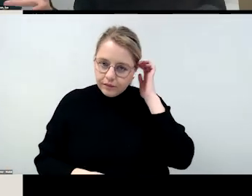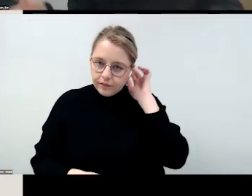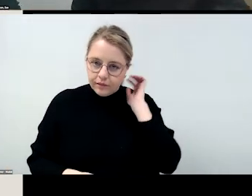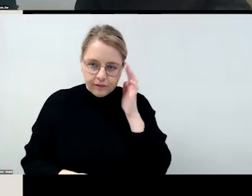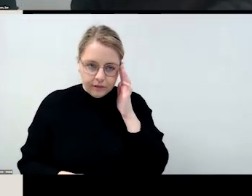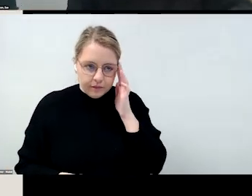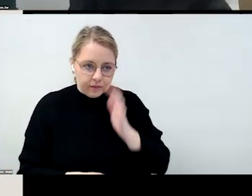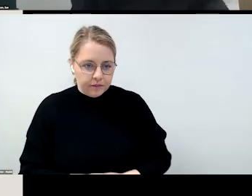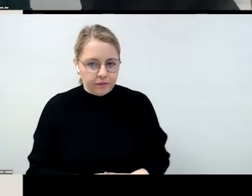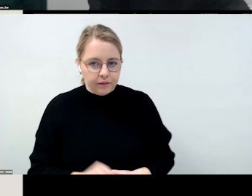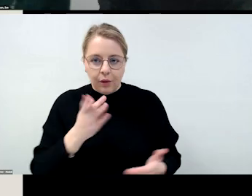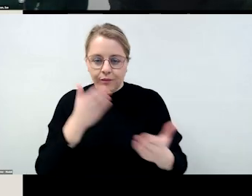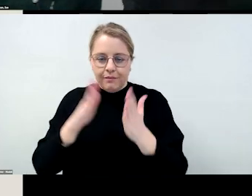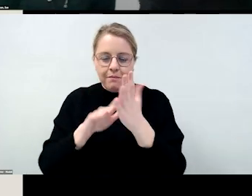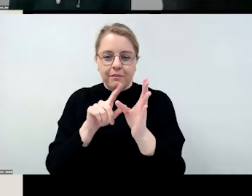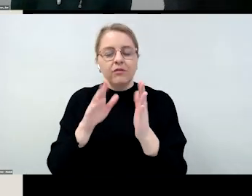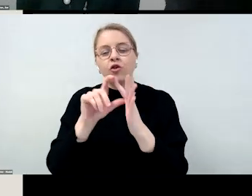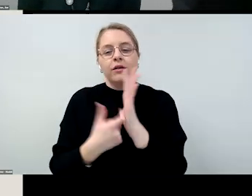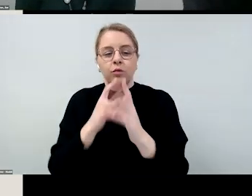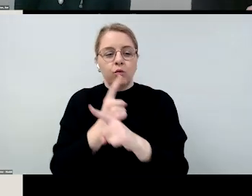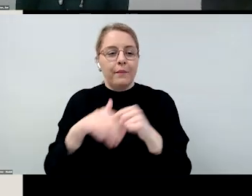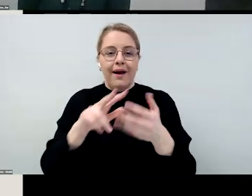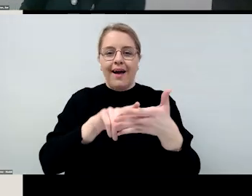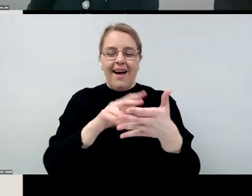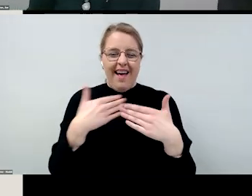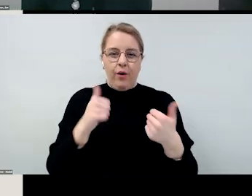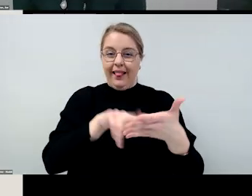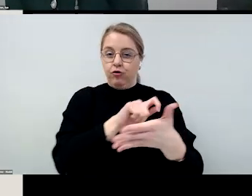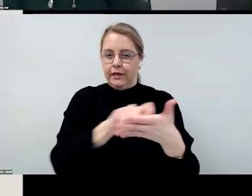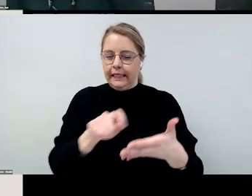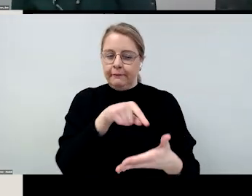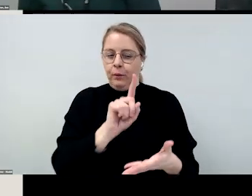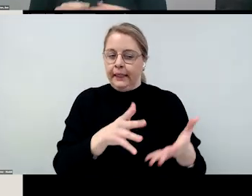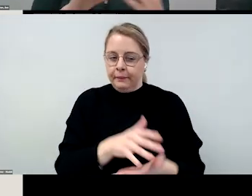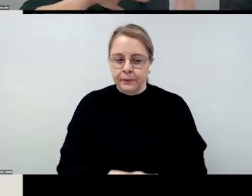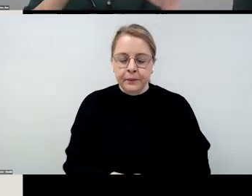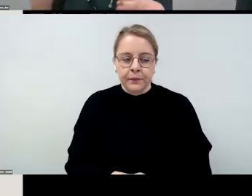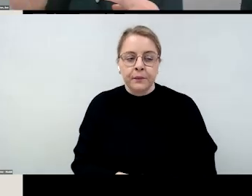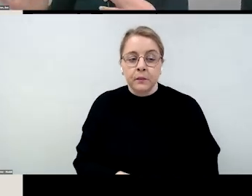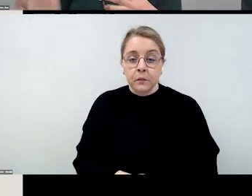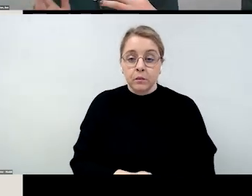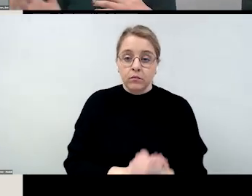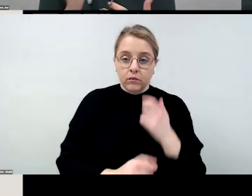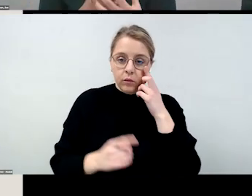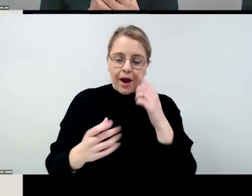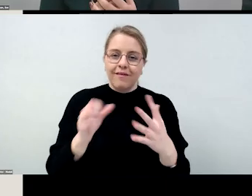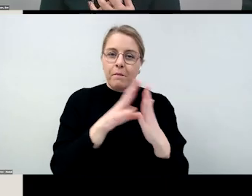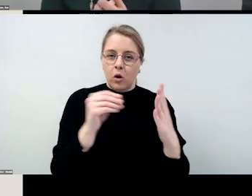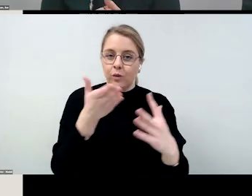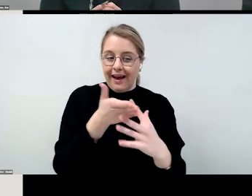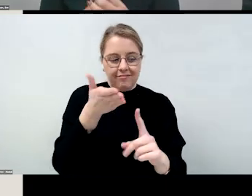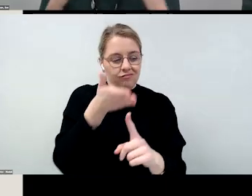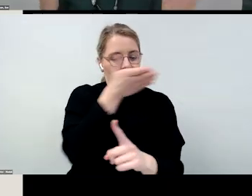I'll now pass on to Marianne, who'll talk through health literacy. So in addition to looking at that model of access to healthcare, we've